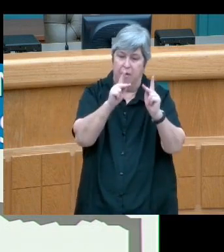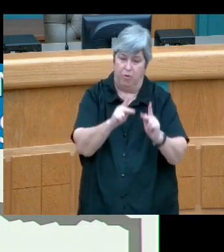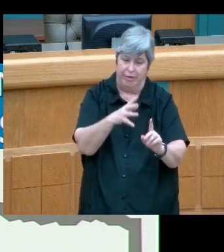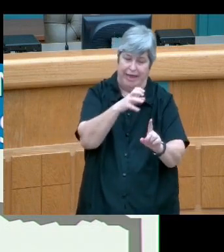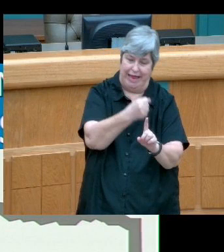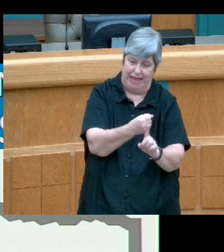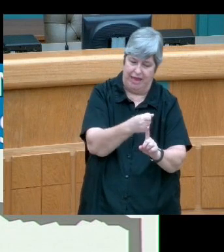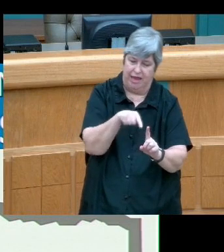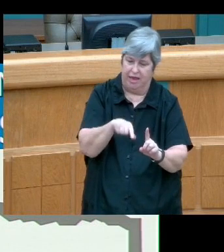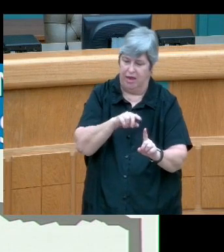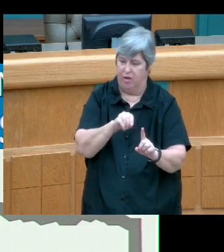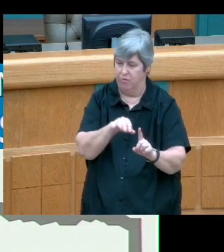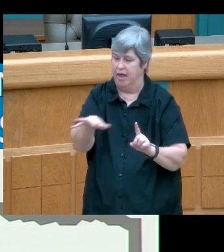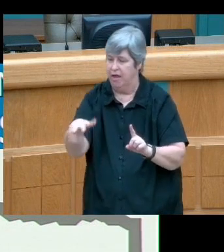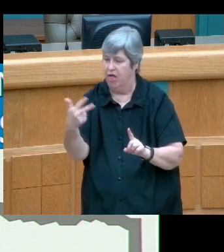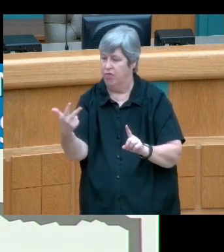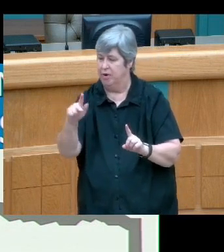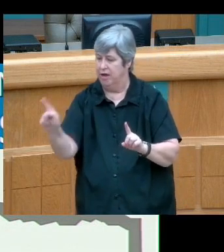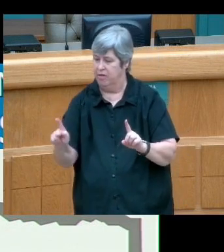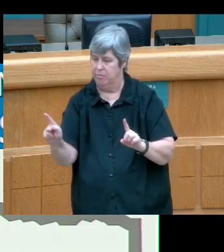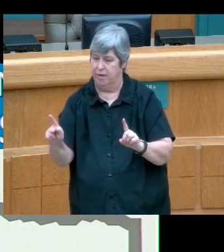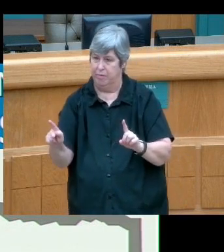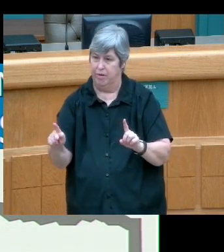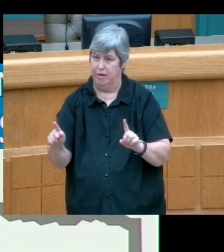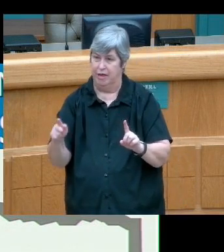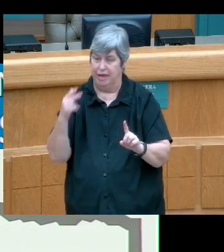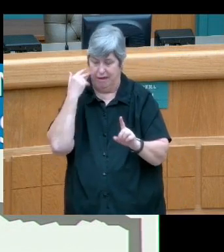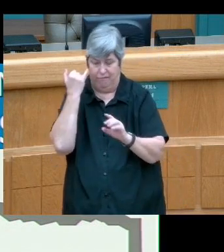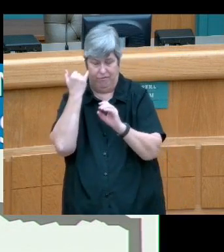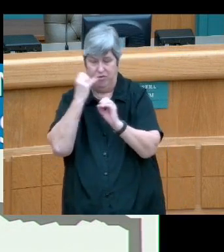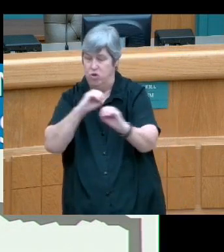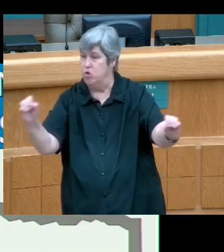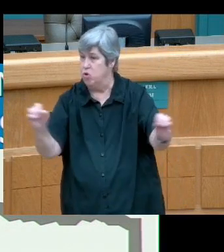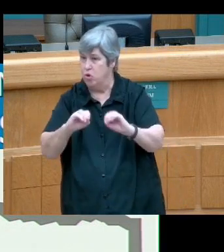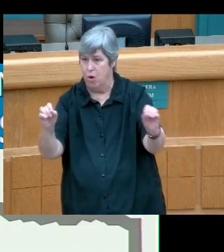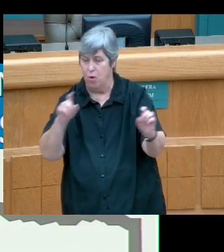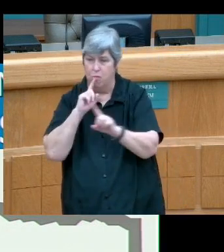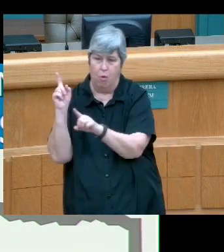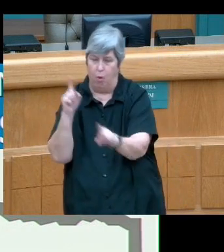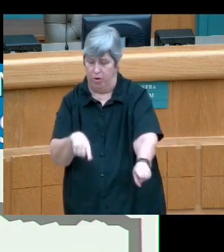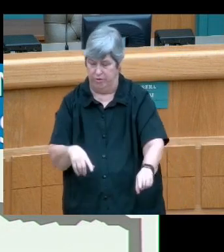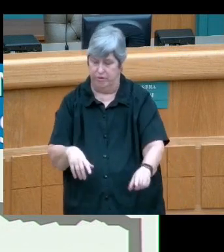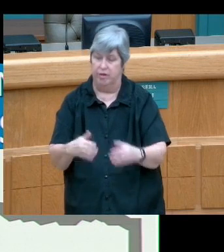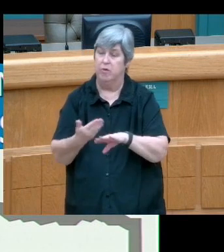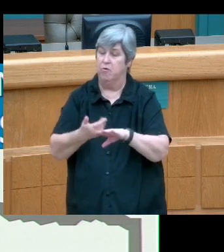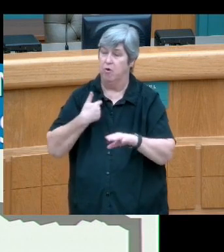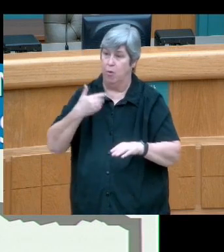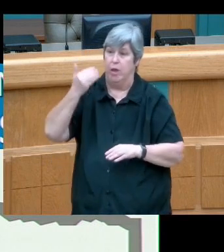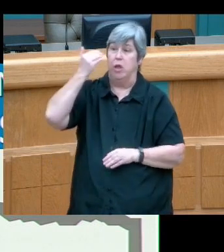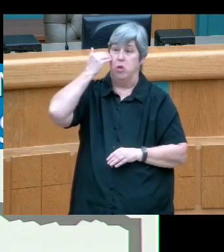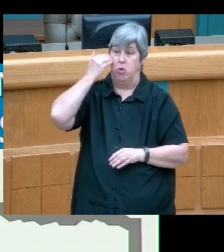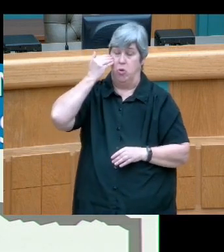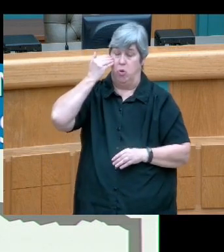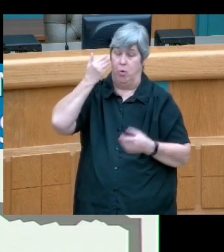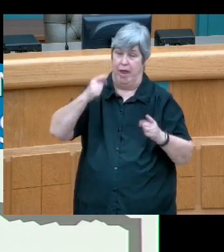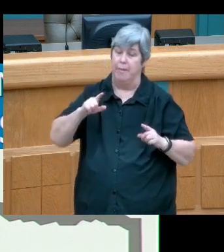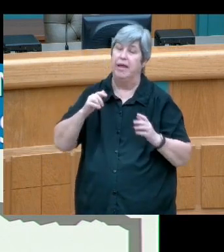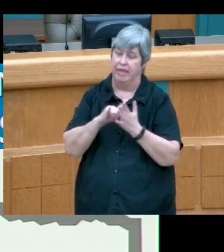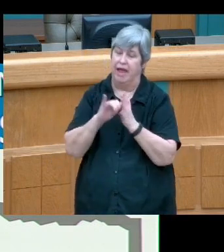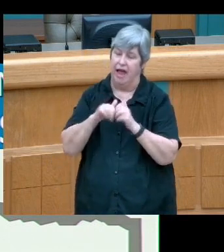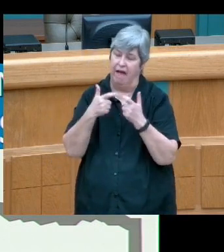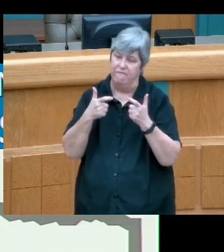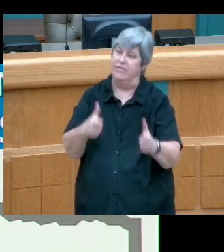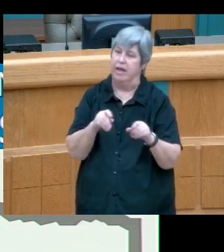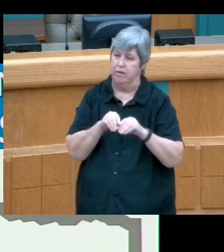contracts COVID-19 in the absence of any interventions that occurred. So before we realized it was here, that's how fast